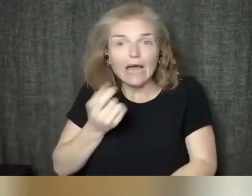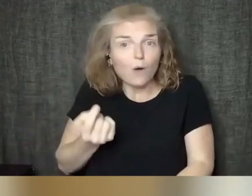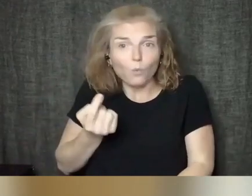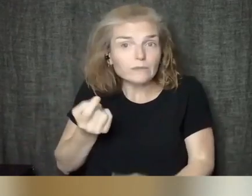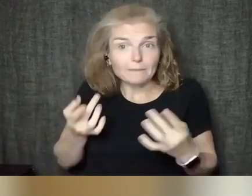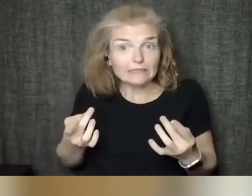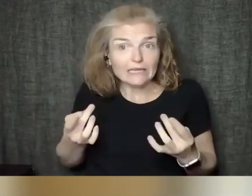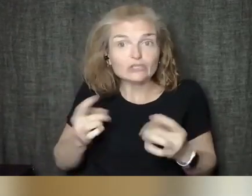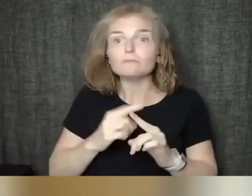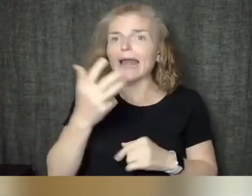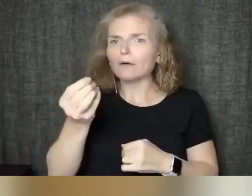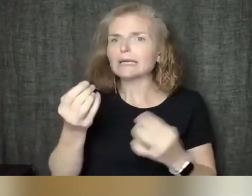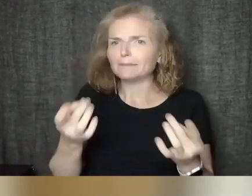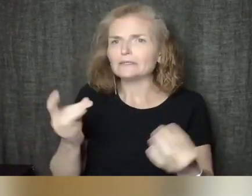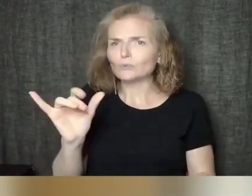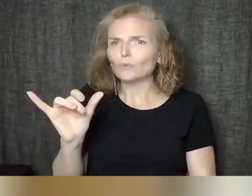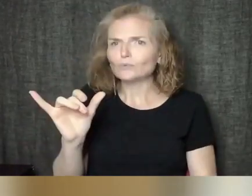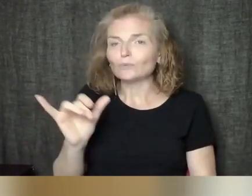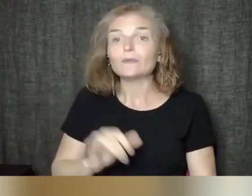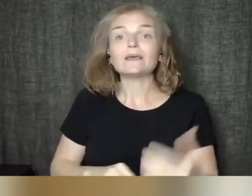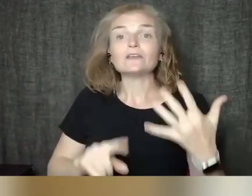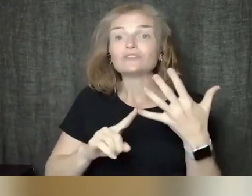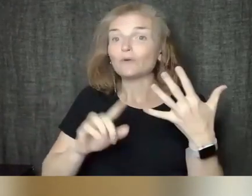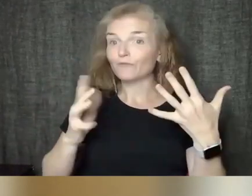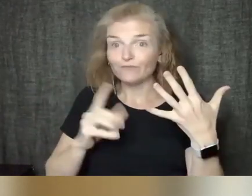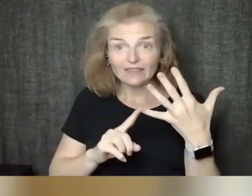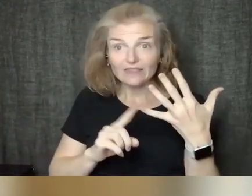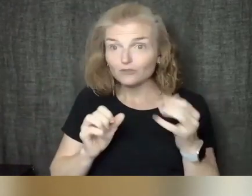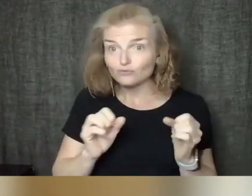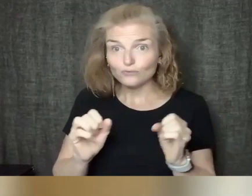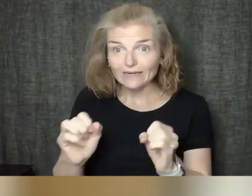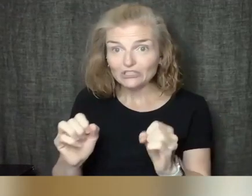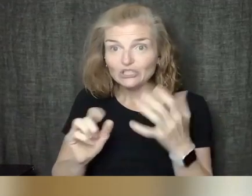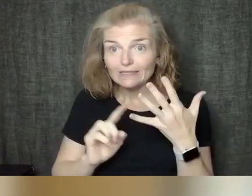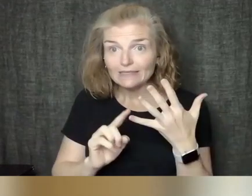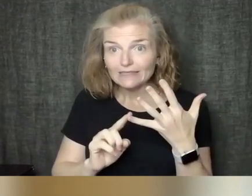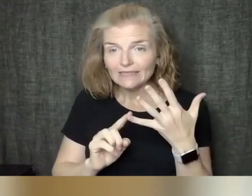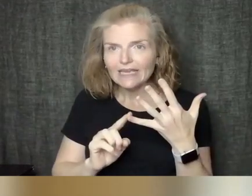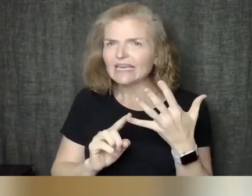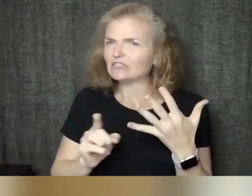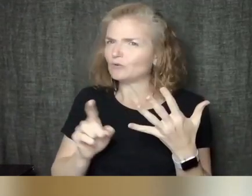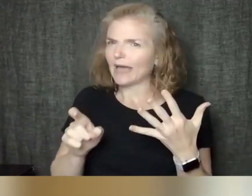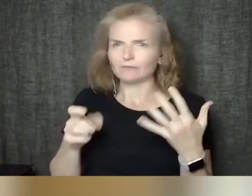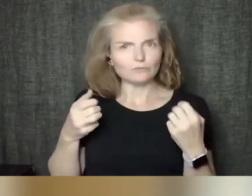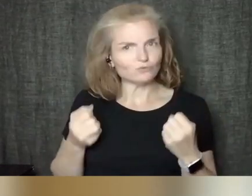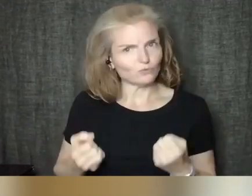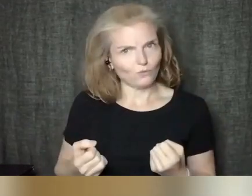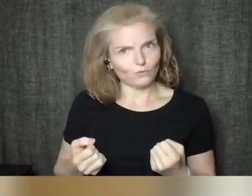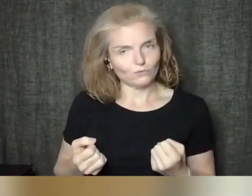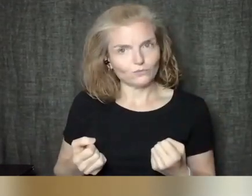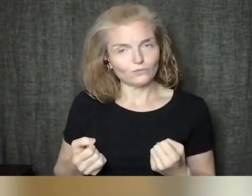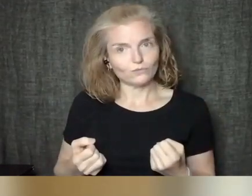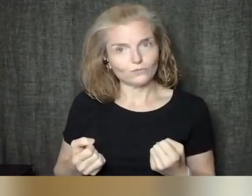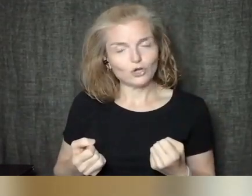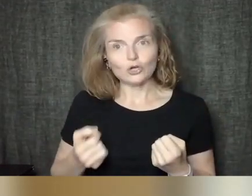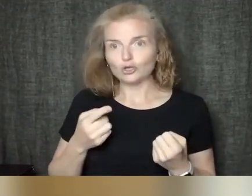And so the fifth and final strategy is to bring in strong resolve. To say